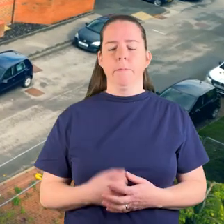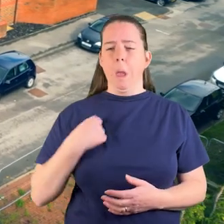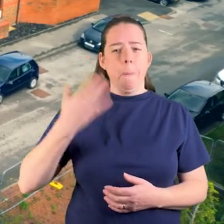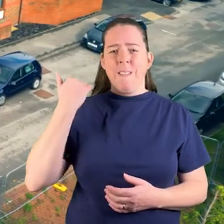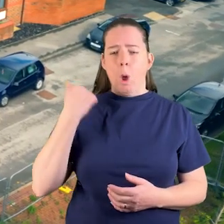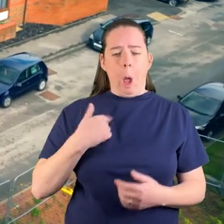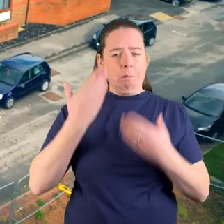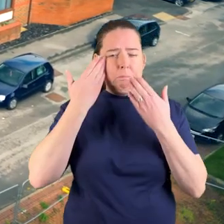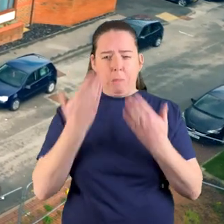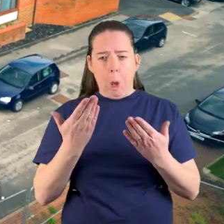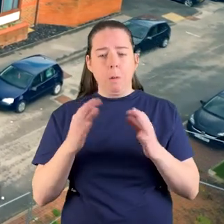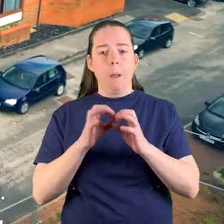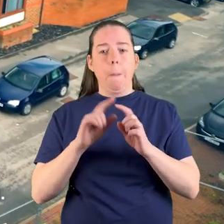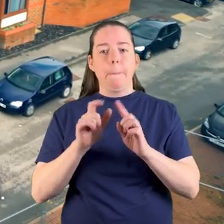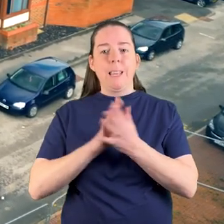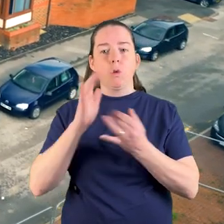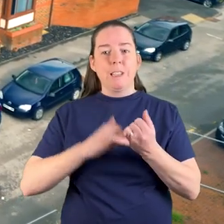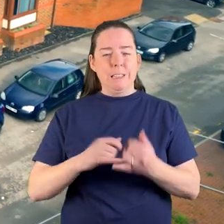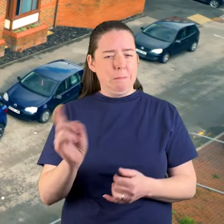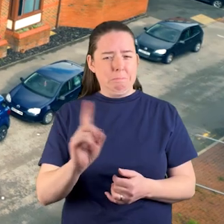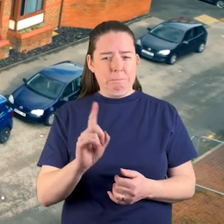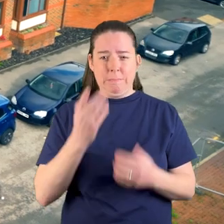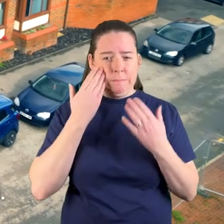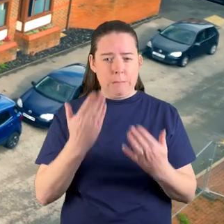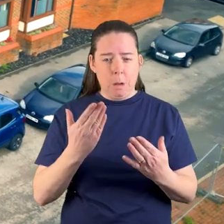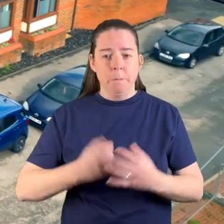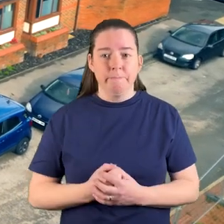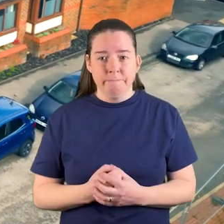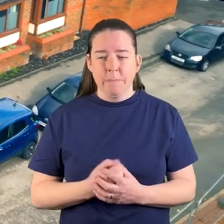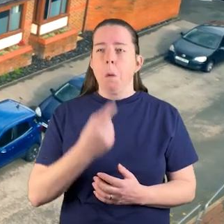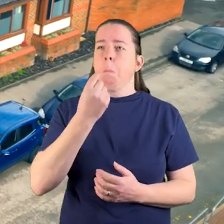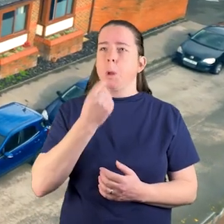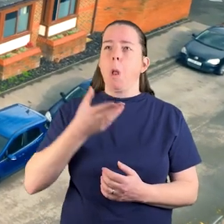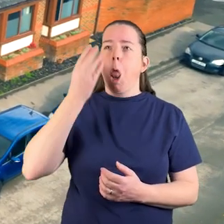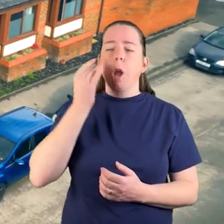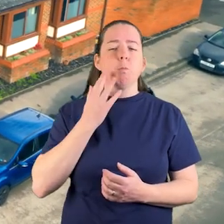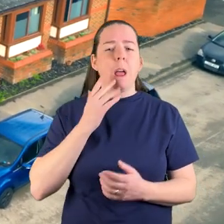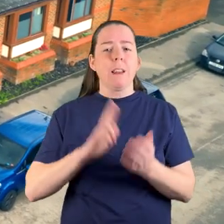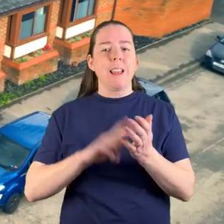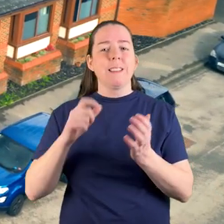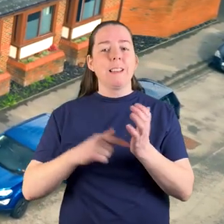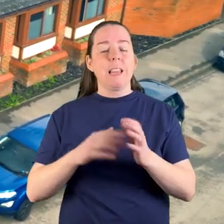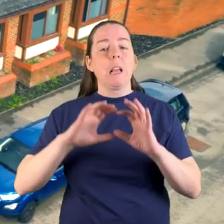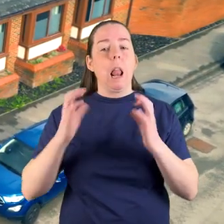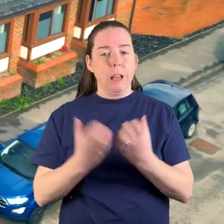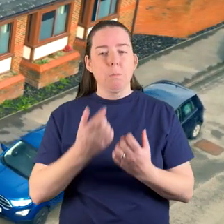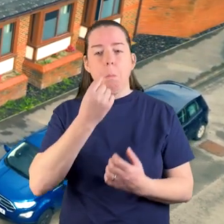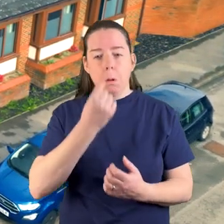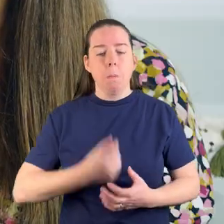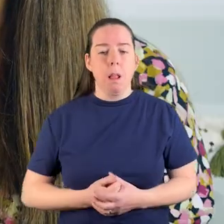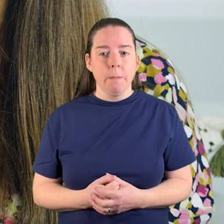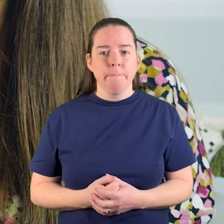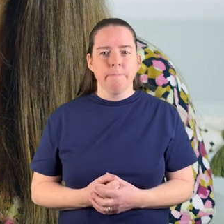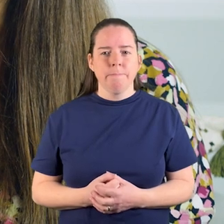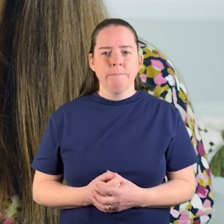I had no idea that somewhere like the Beeches existed. I think I might have learnt about it during an NCT class.